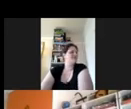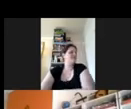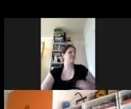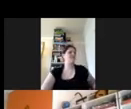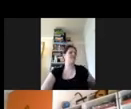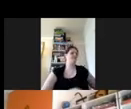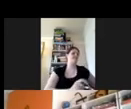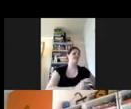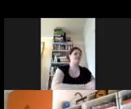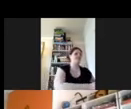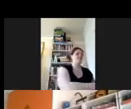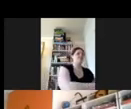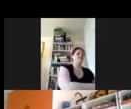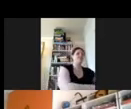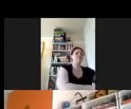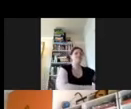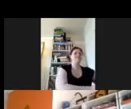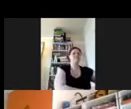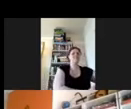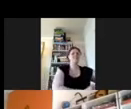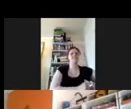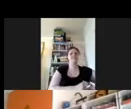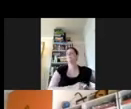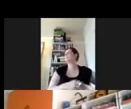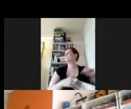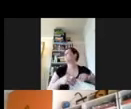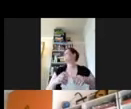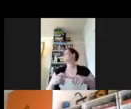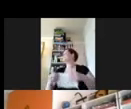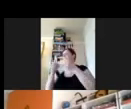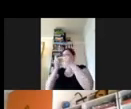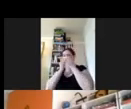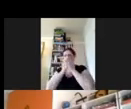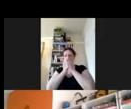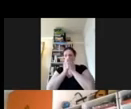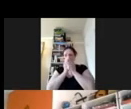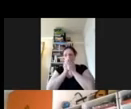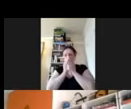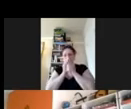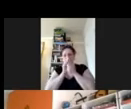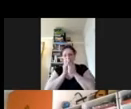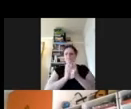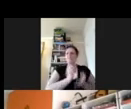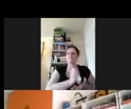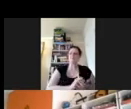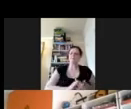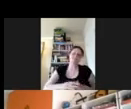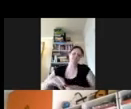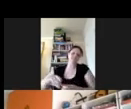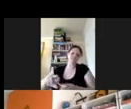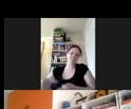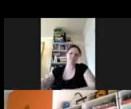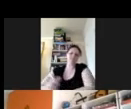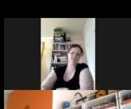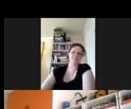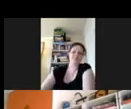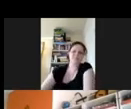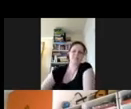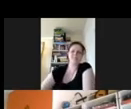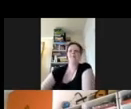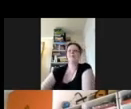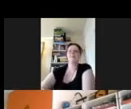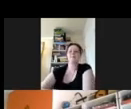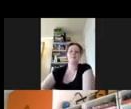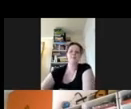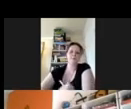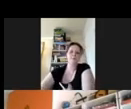at the moment because of the pandemic. If any of you are on Twitter, you can find us there. David is David_Skur. I'm James